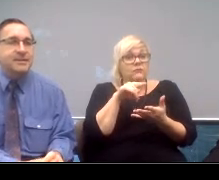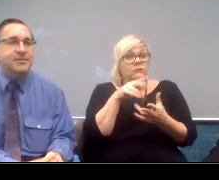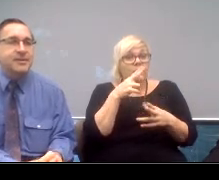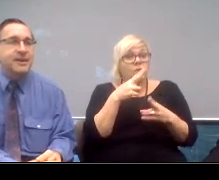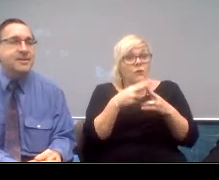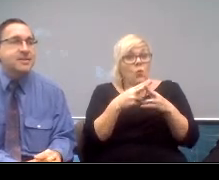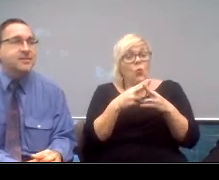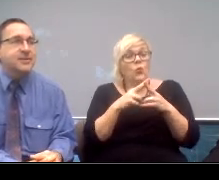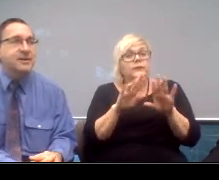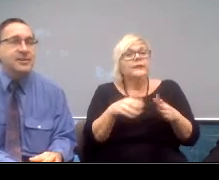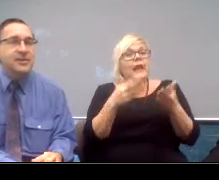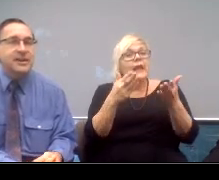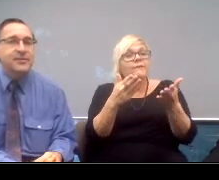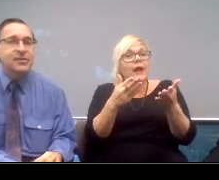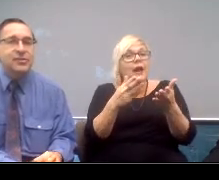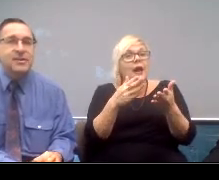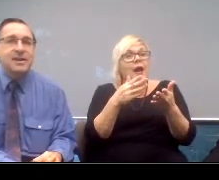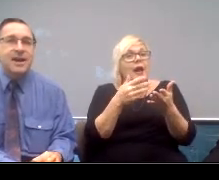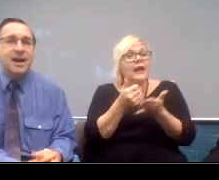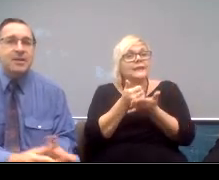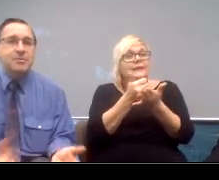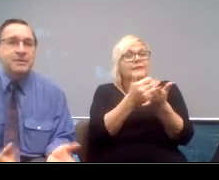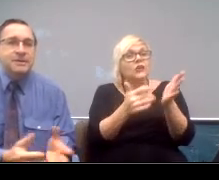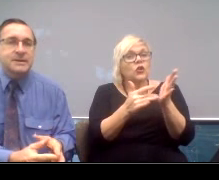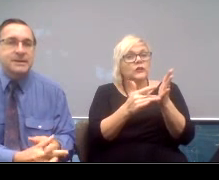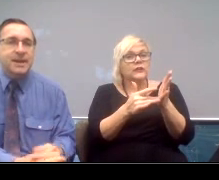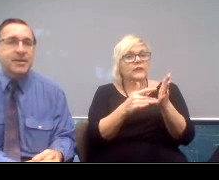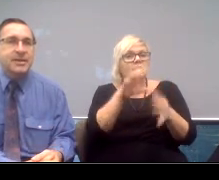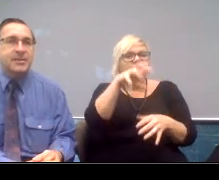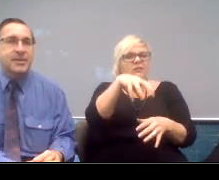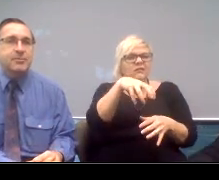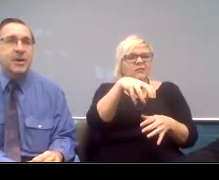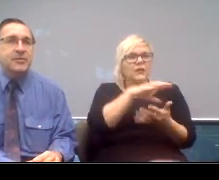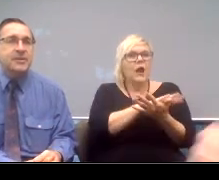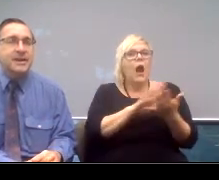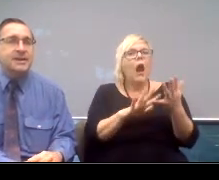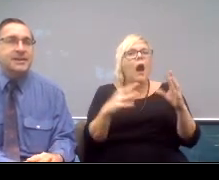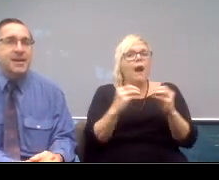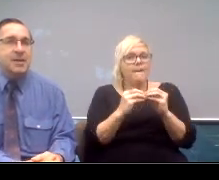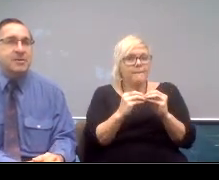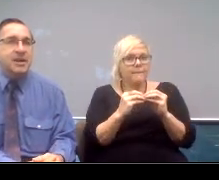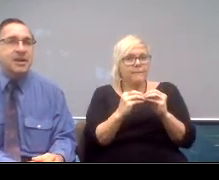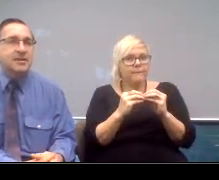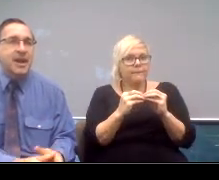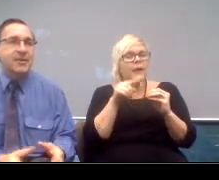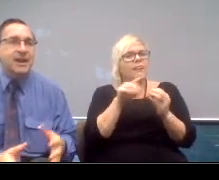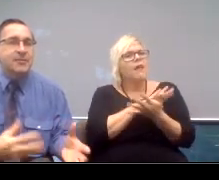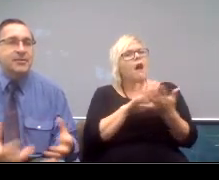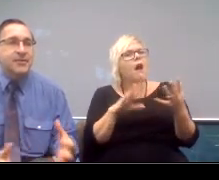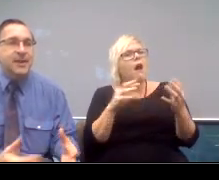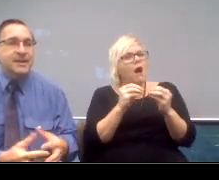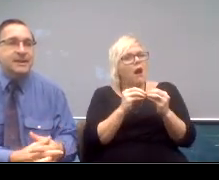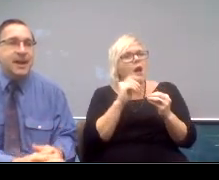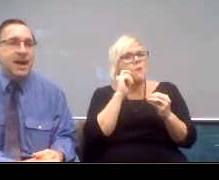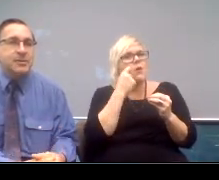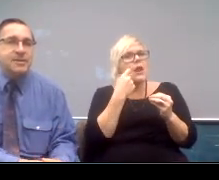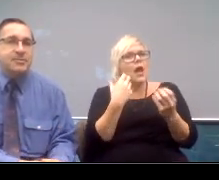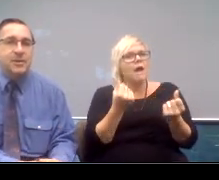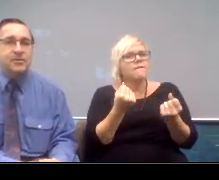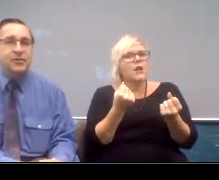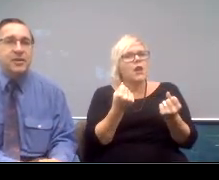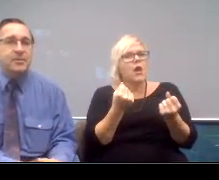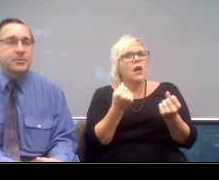to deliver an assistive technology innovation hub. Now, I think it's most likely that the hub is going to have an element of a